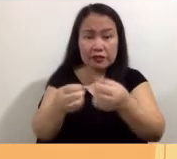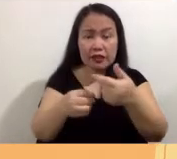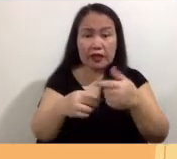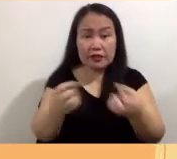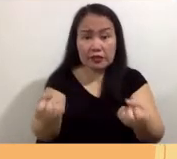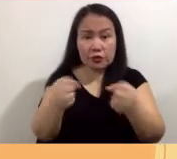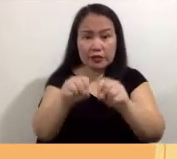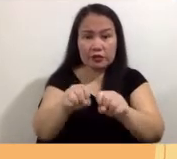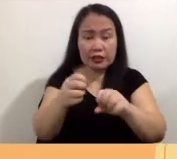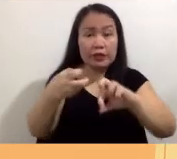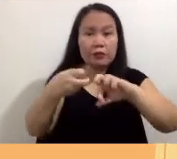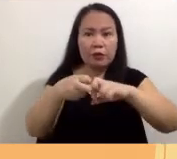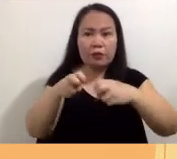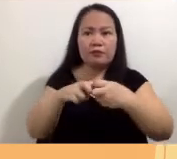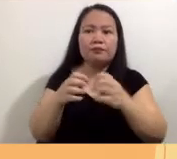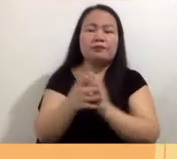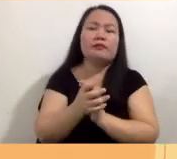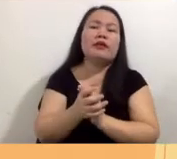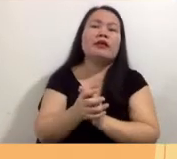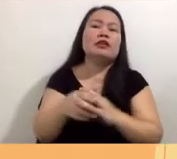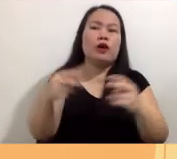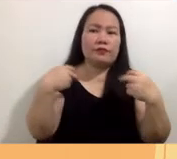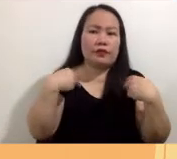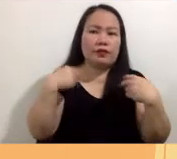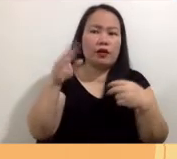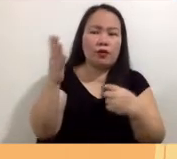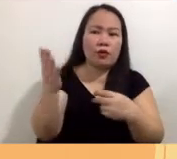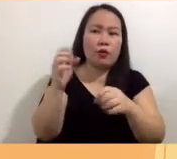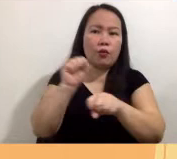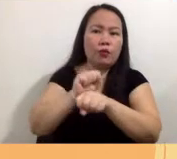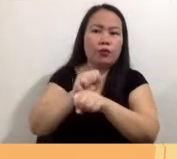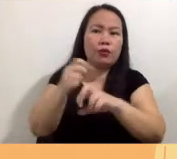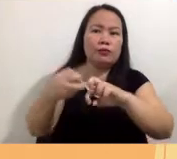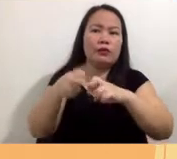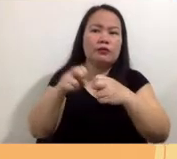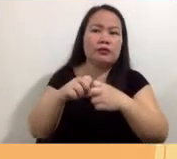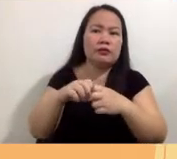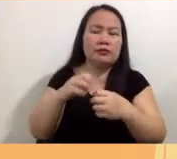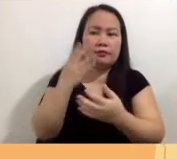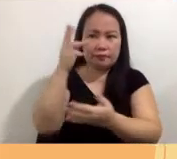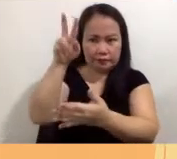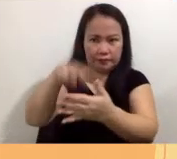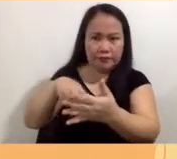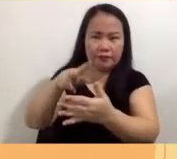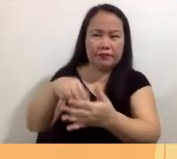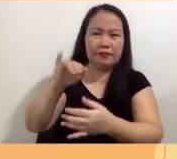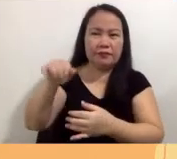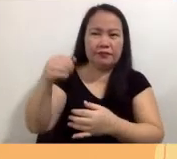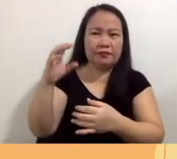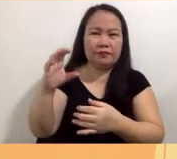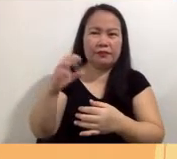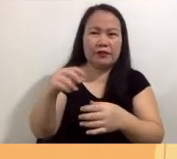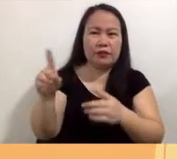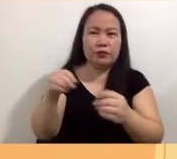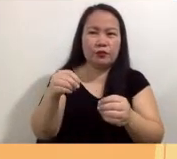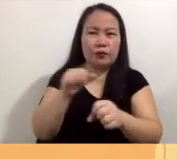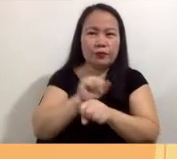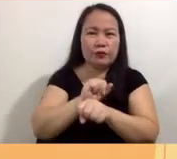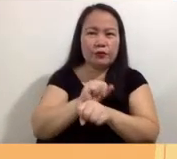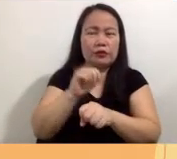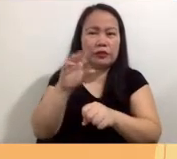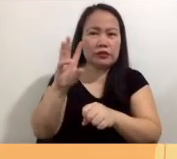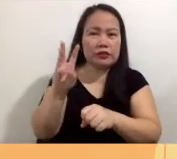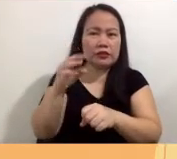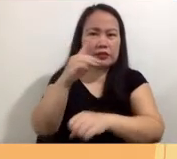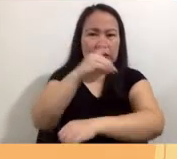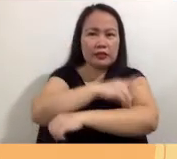the work problem first. So, JC can do a piece of work in 6 days, while PJ can do the same job